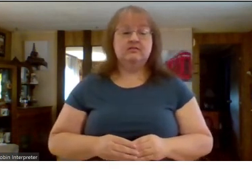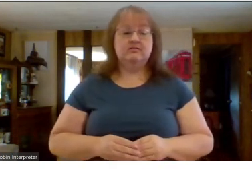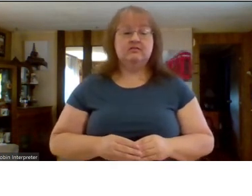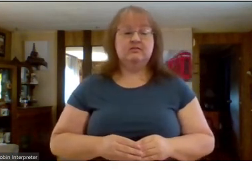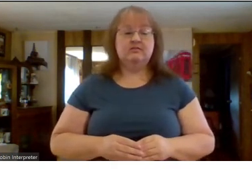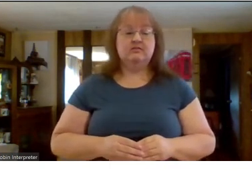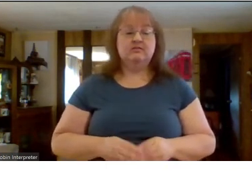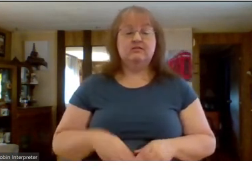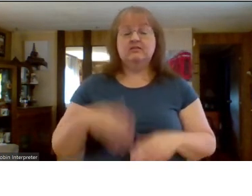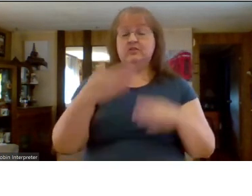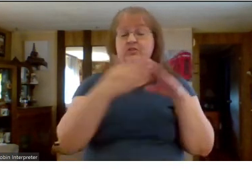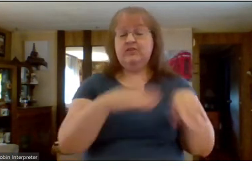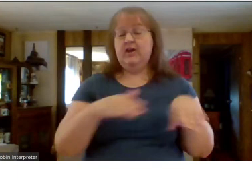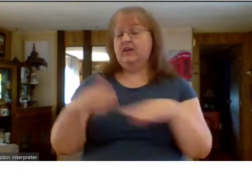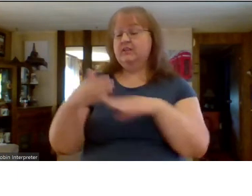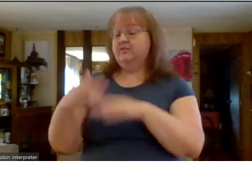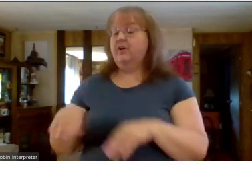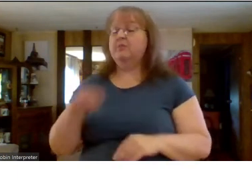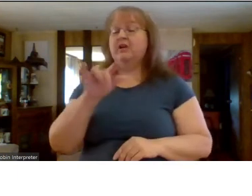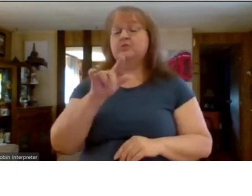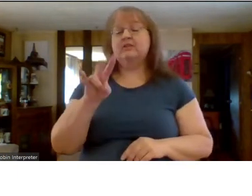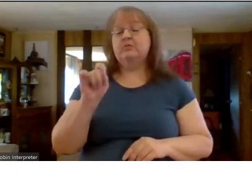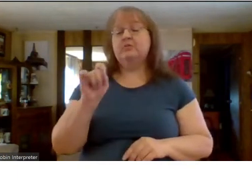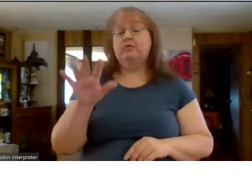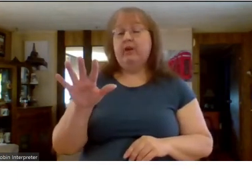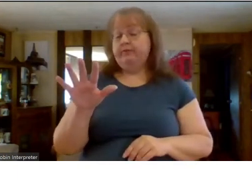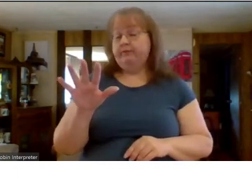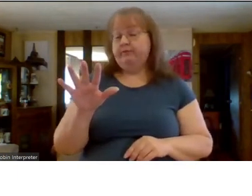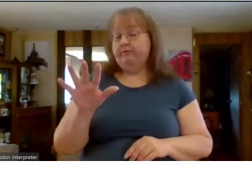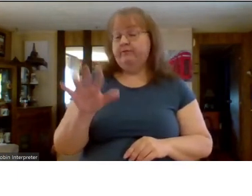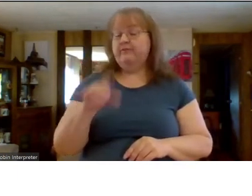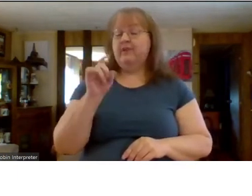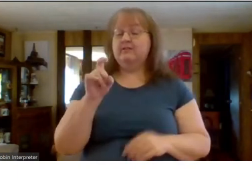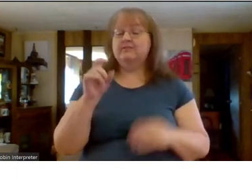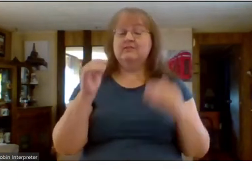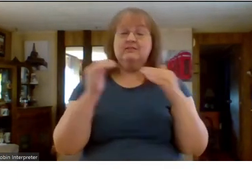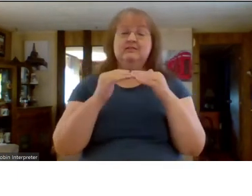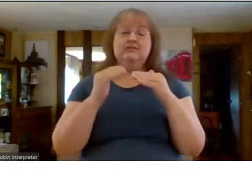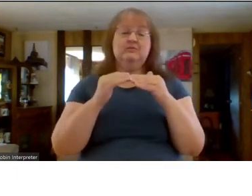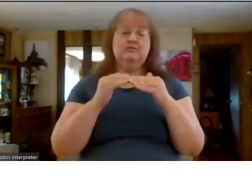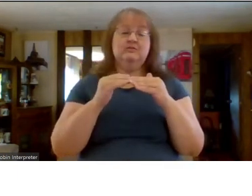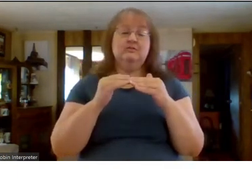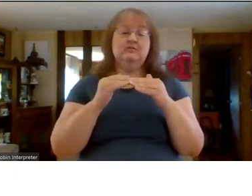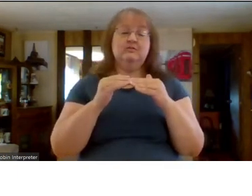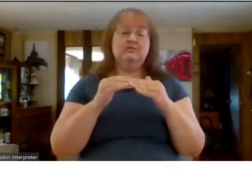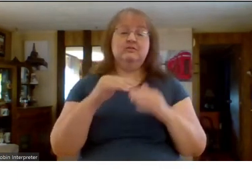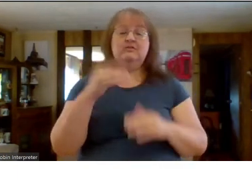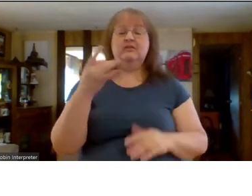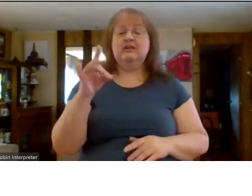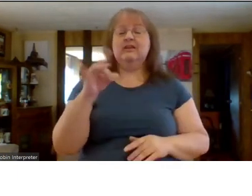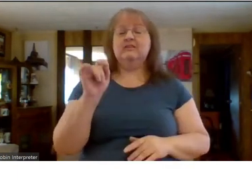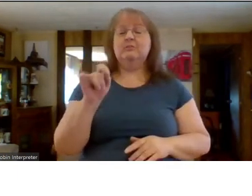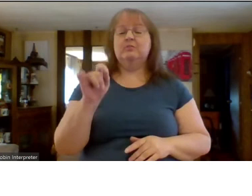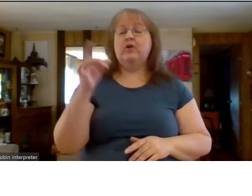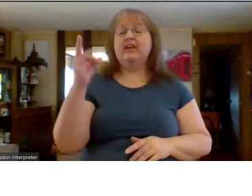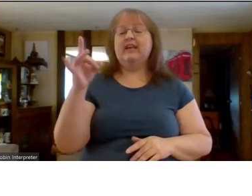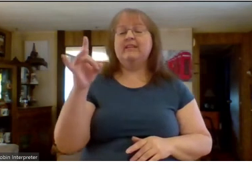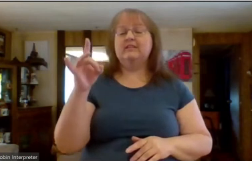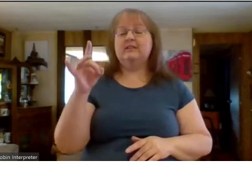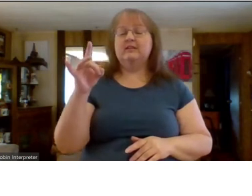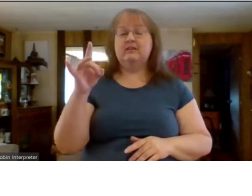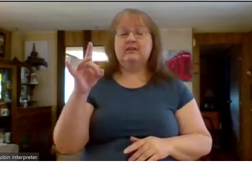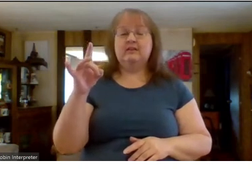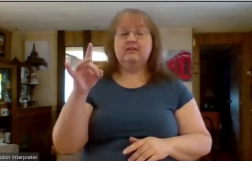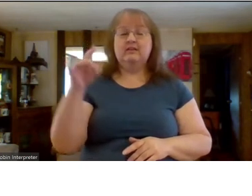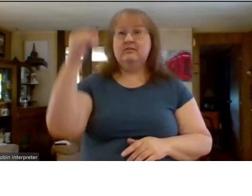x equals 500 divided by 27.5 divided by 27.5. X equals